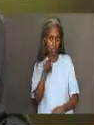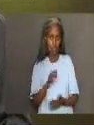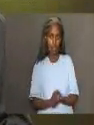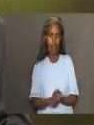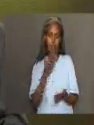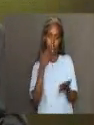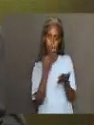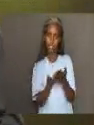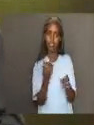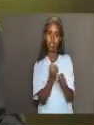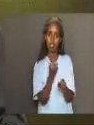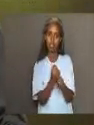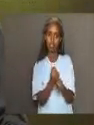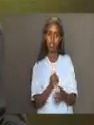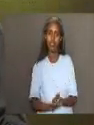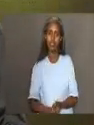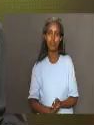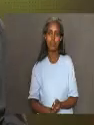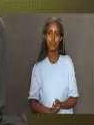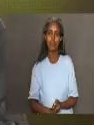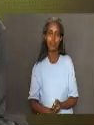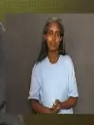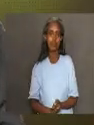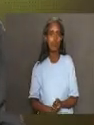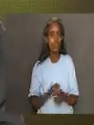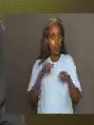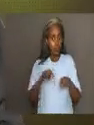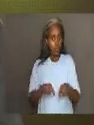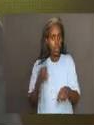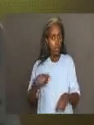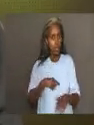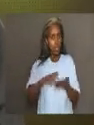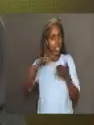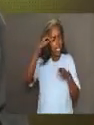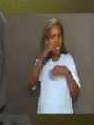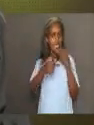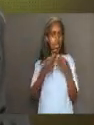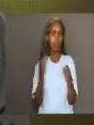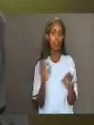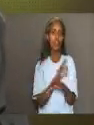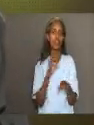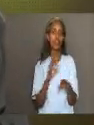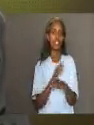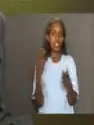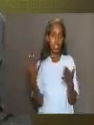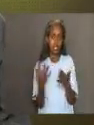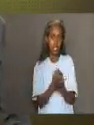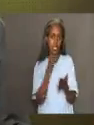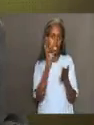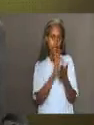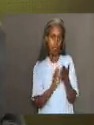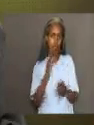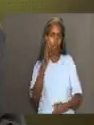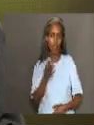answers? Well done, students. Today, we learned about functions that take